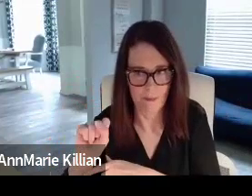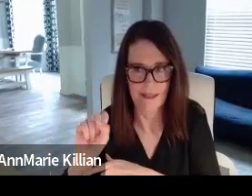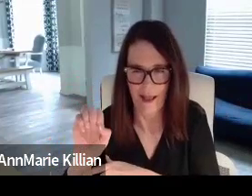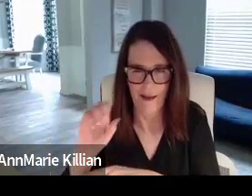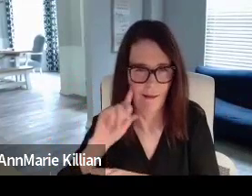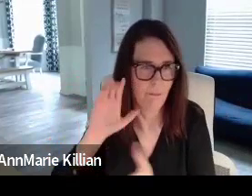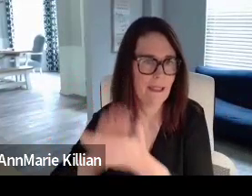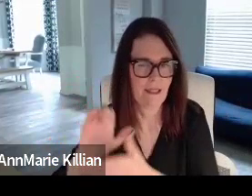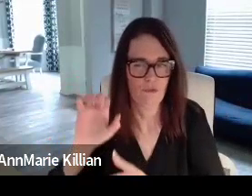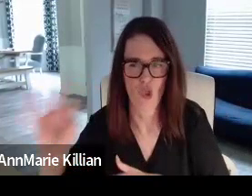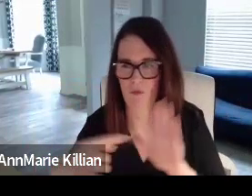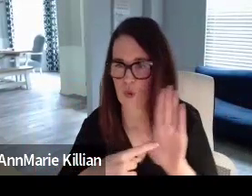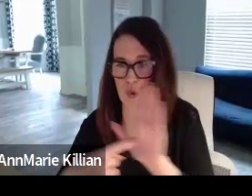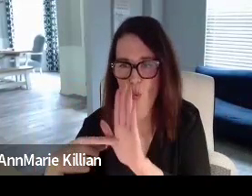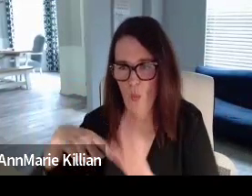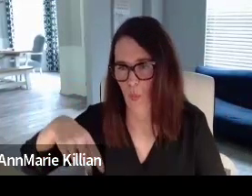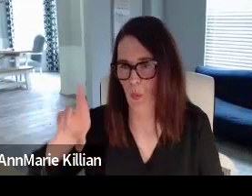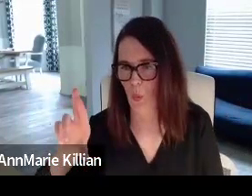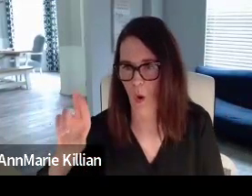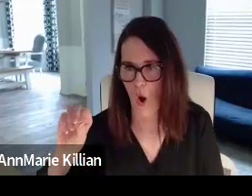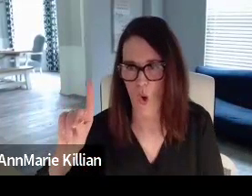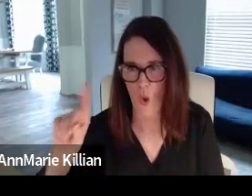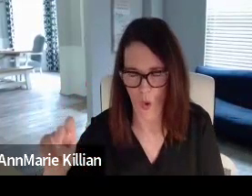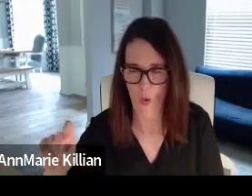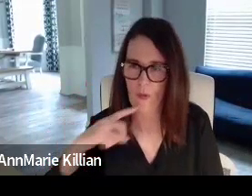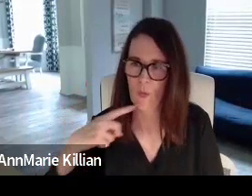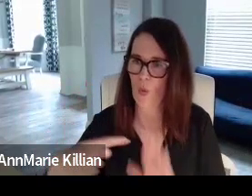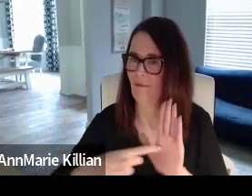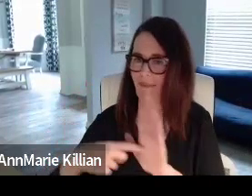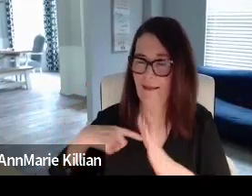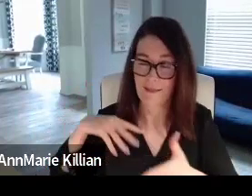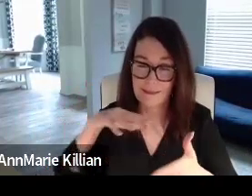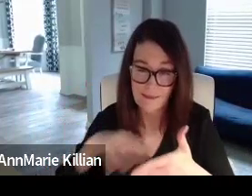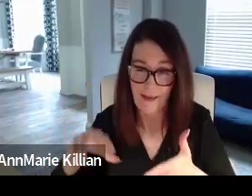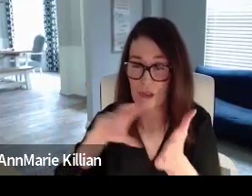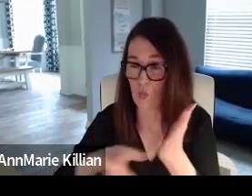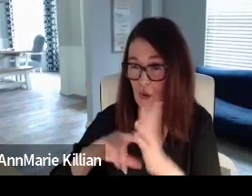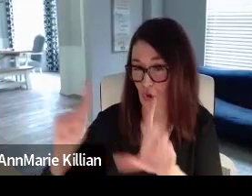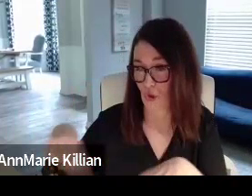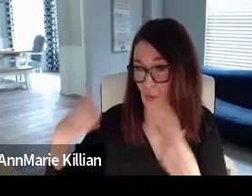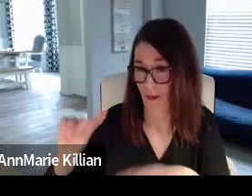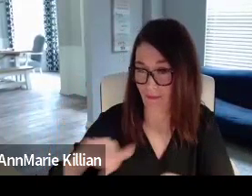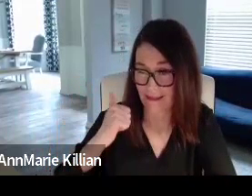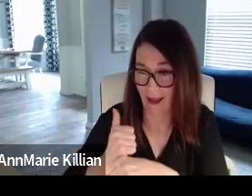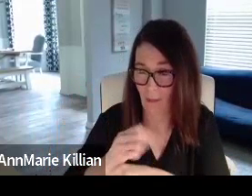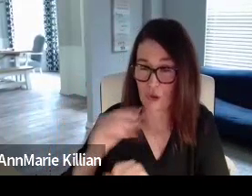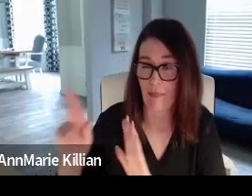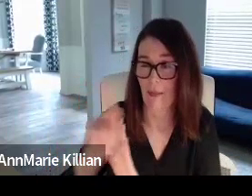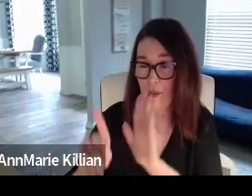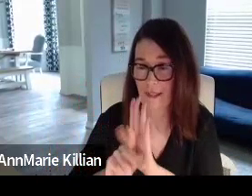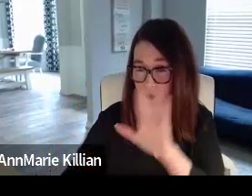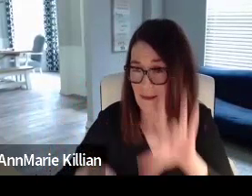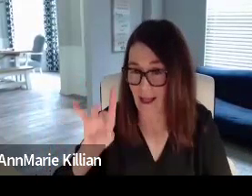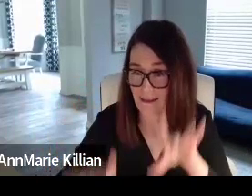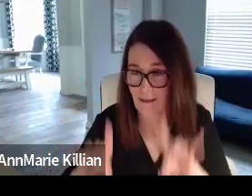Reports are available, and you can see the guidance. We study and we do the research